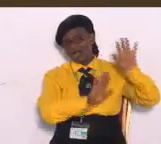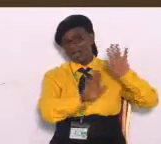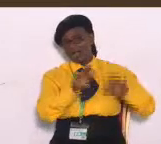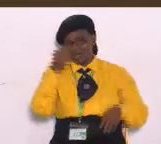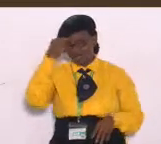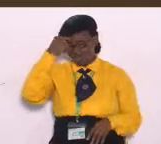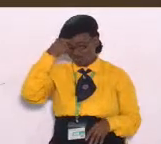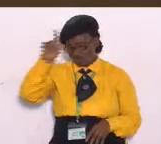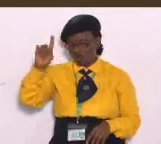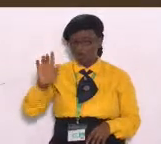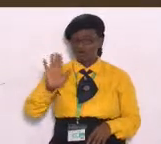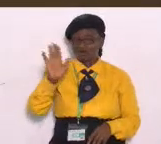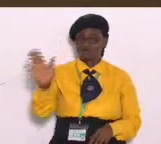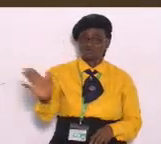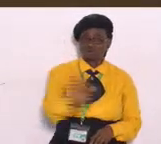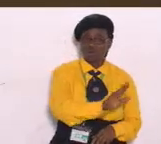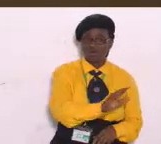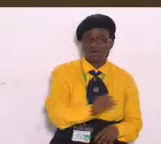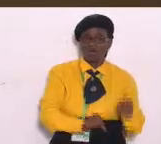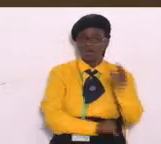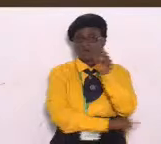will be gone forever.